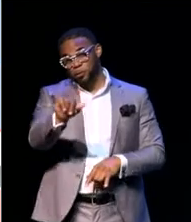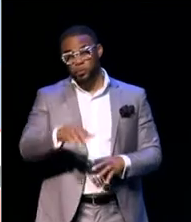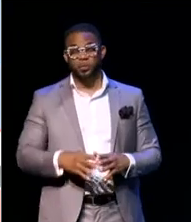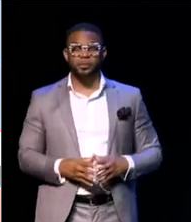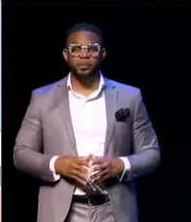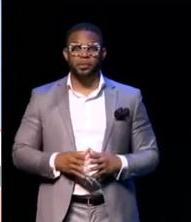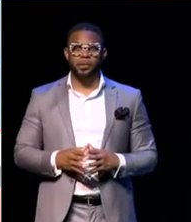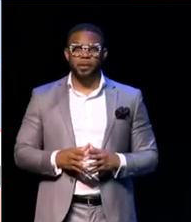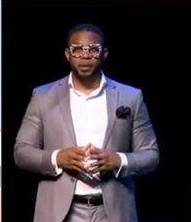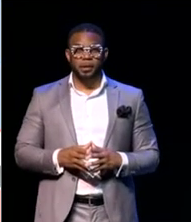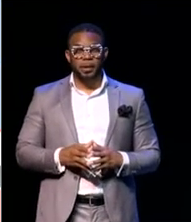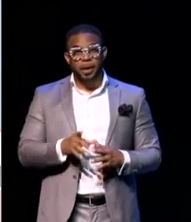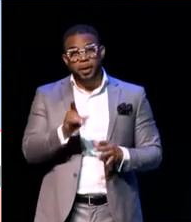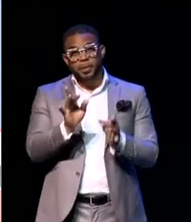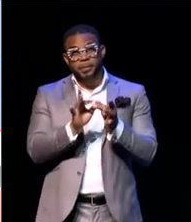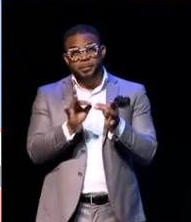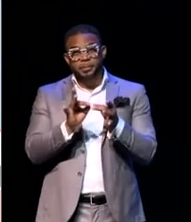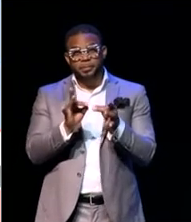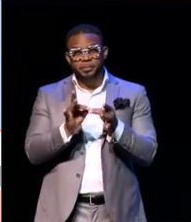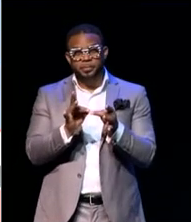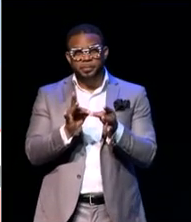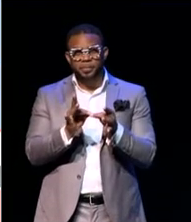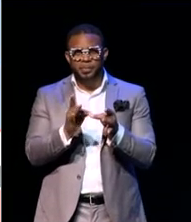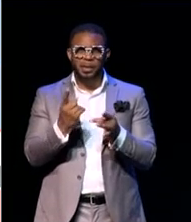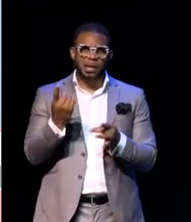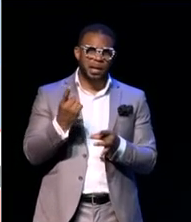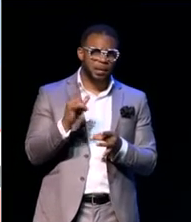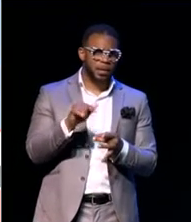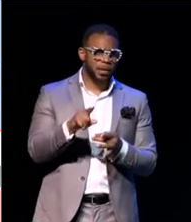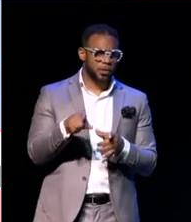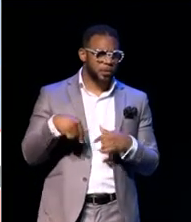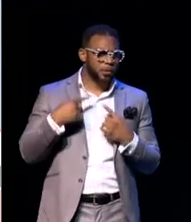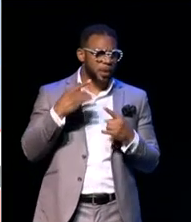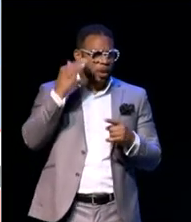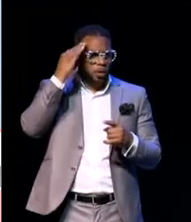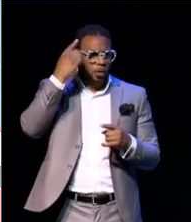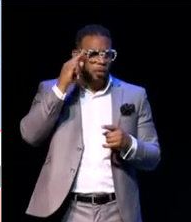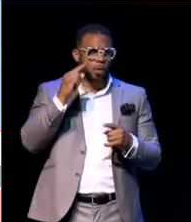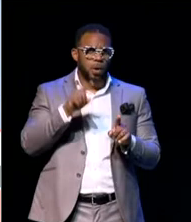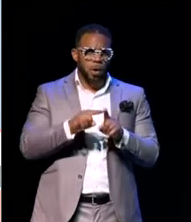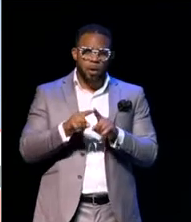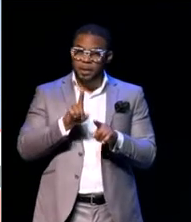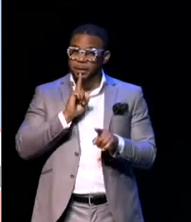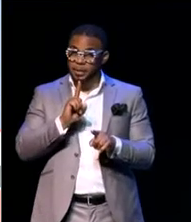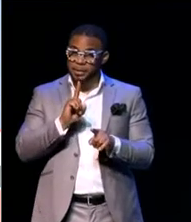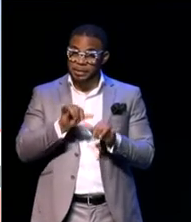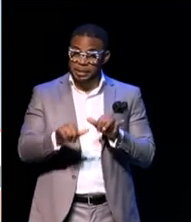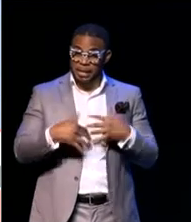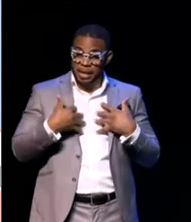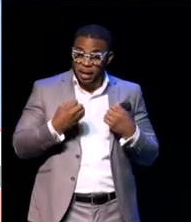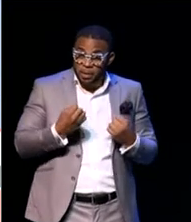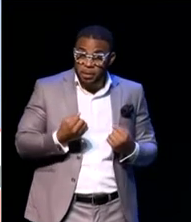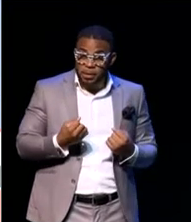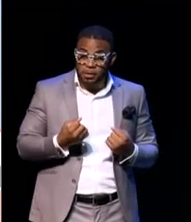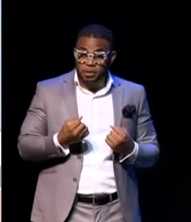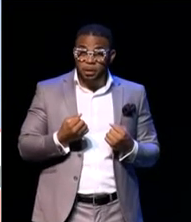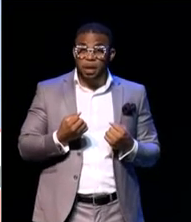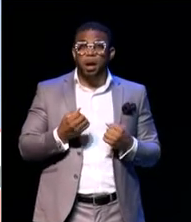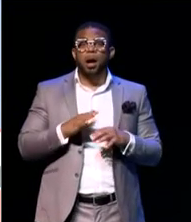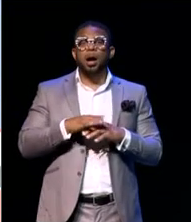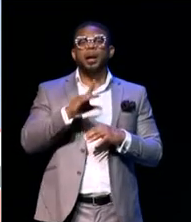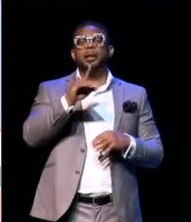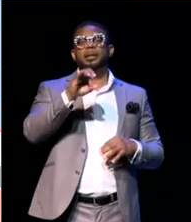too. And you mentioned something that you've been known for as well, and that's staying healthy.